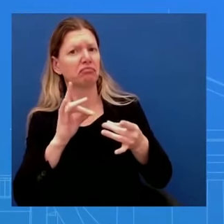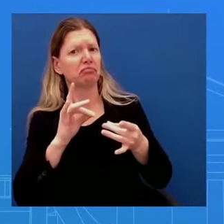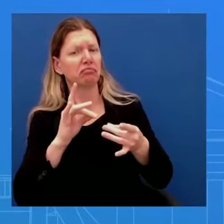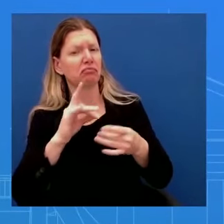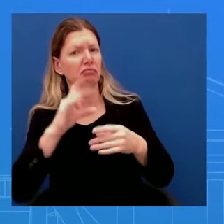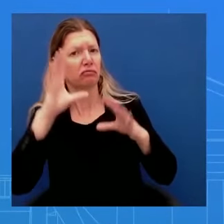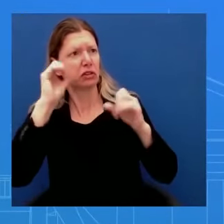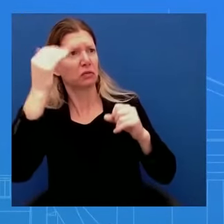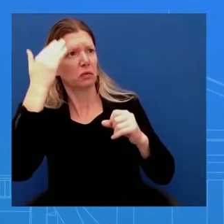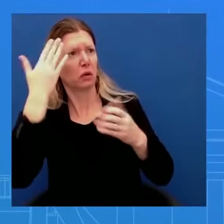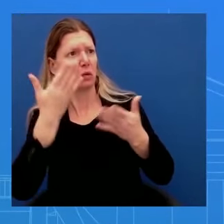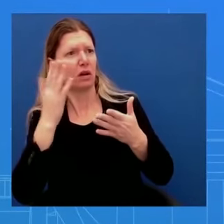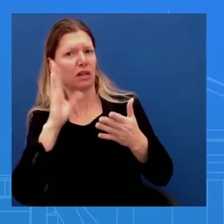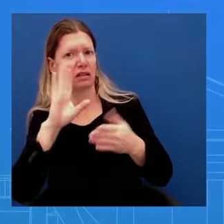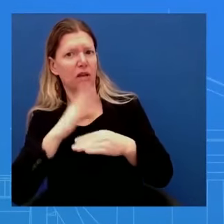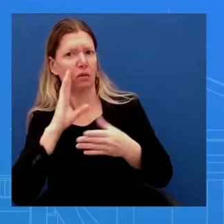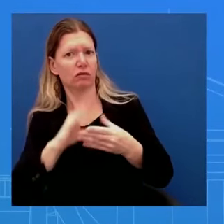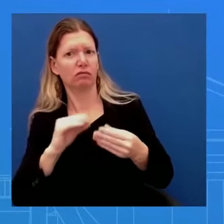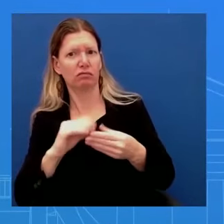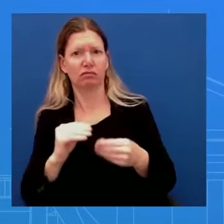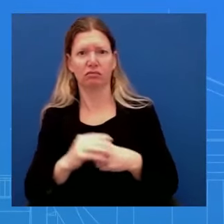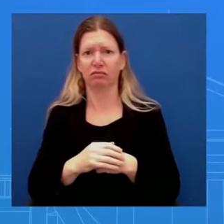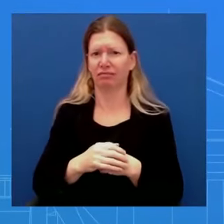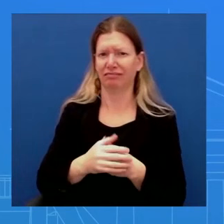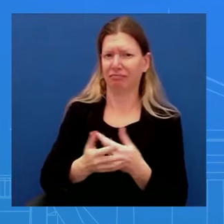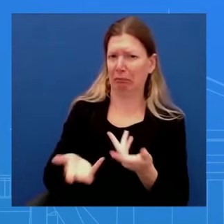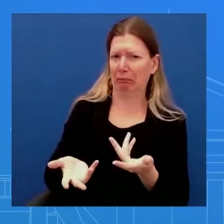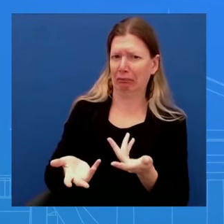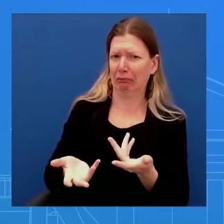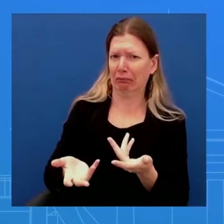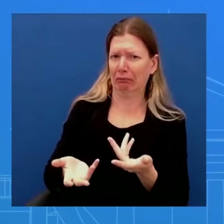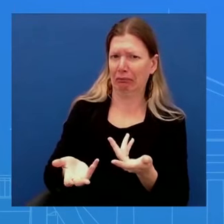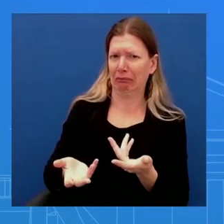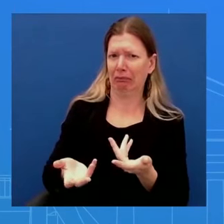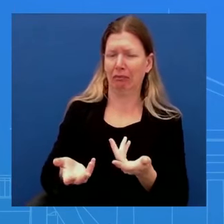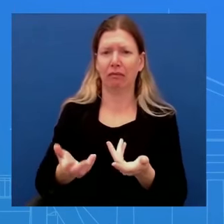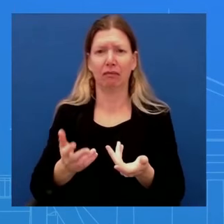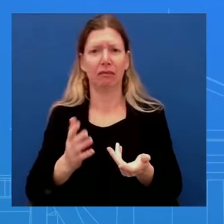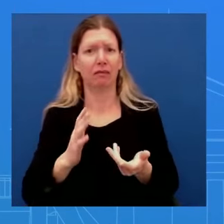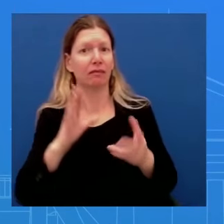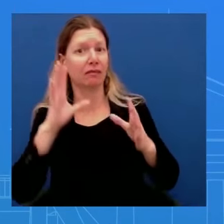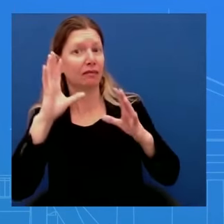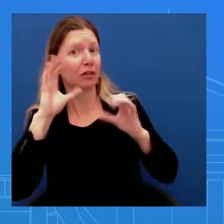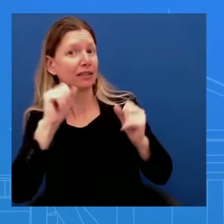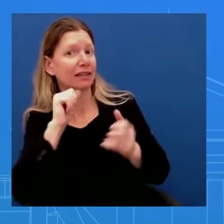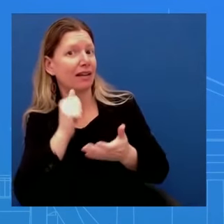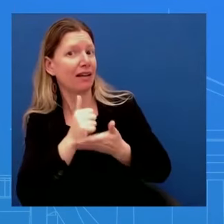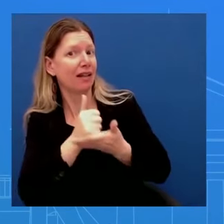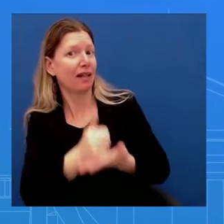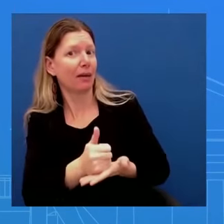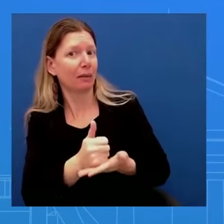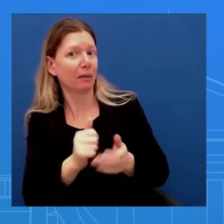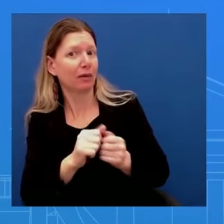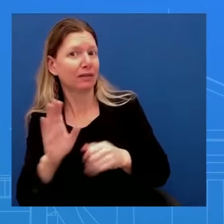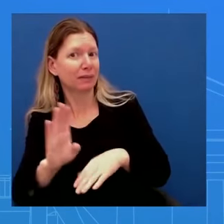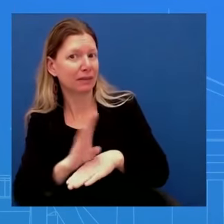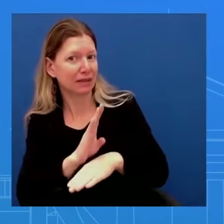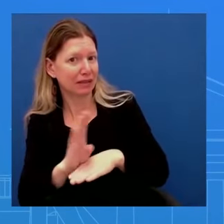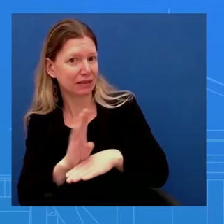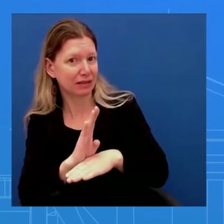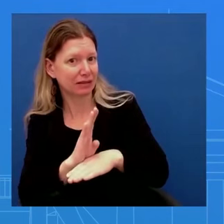President Biden does not help him with his business deals, but he does help him skirt congressional subpoenas? That is not even true. That is a